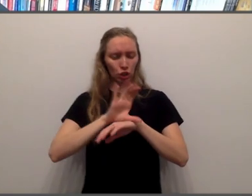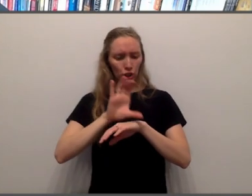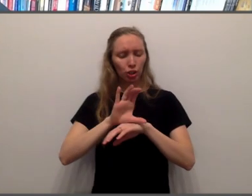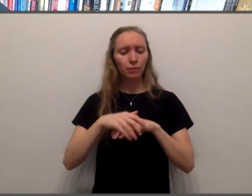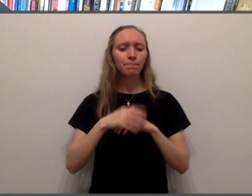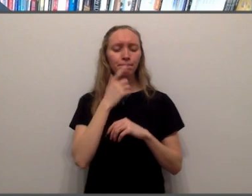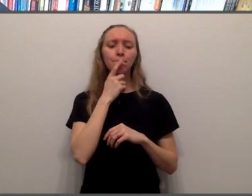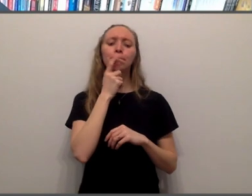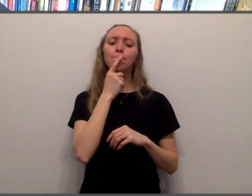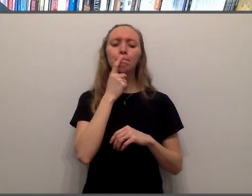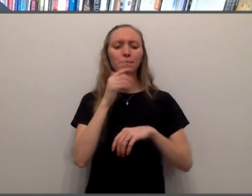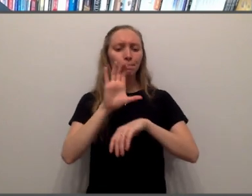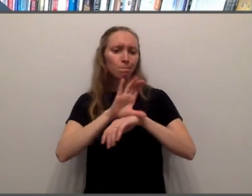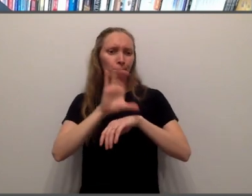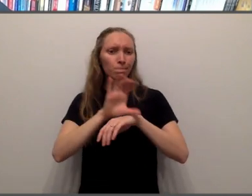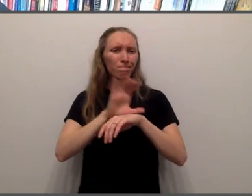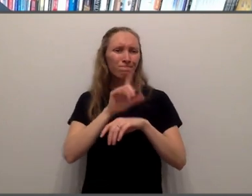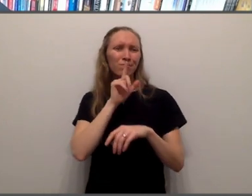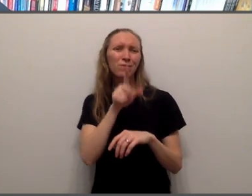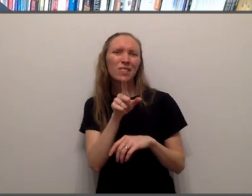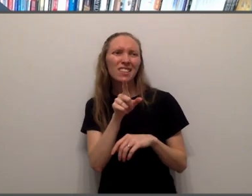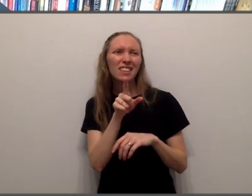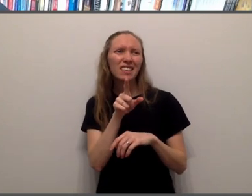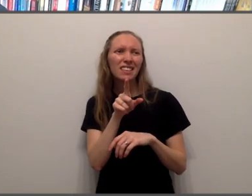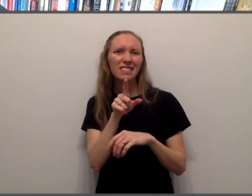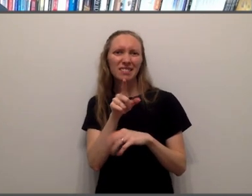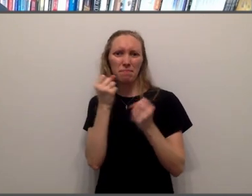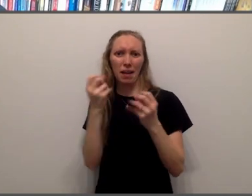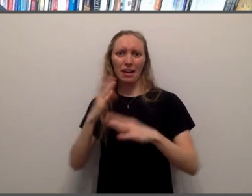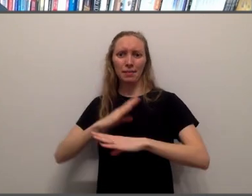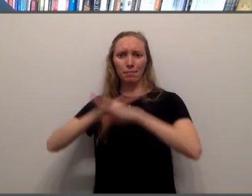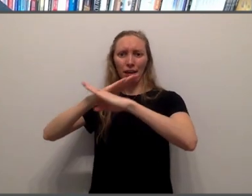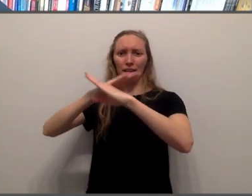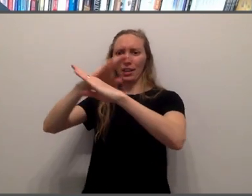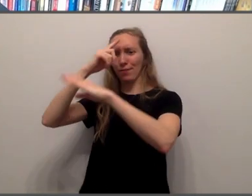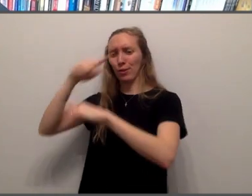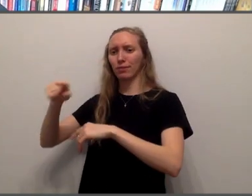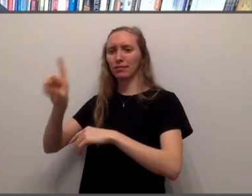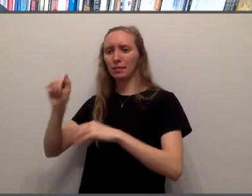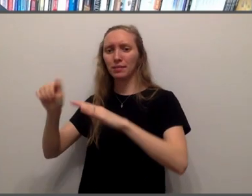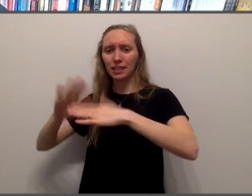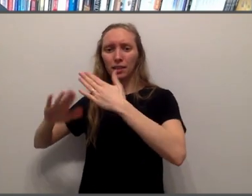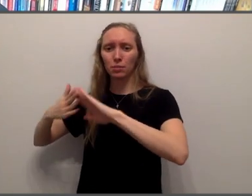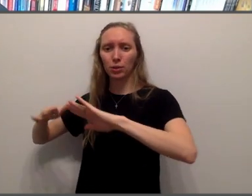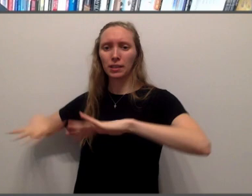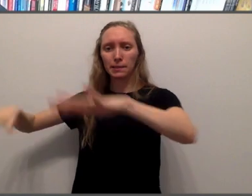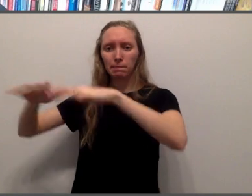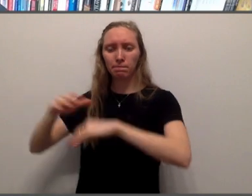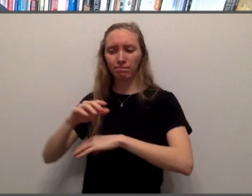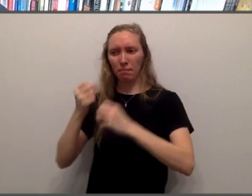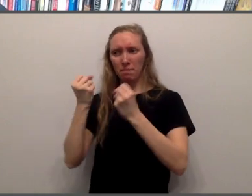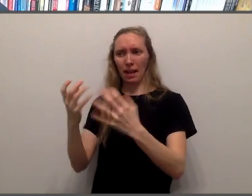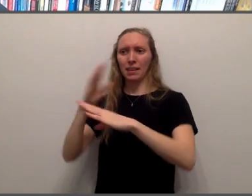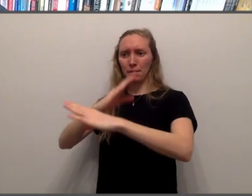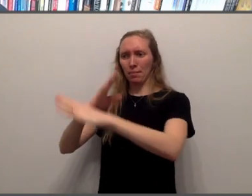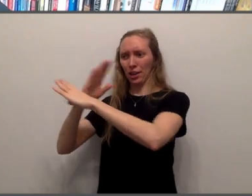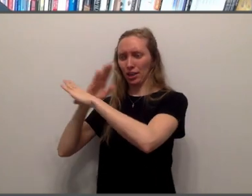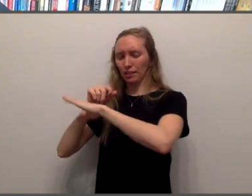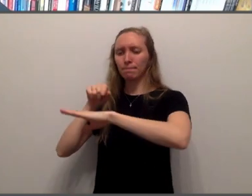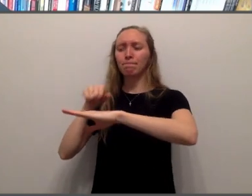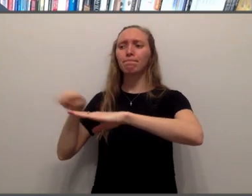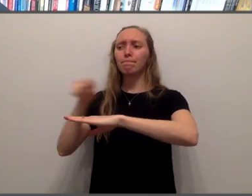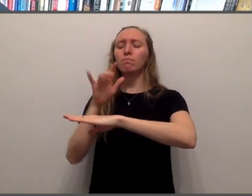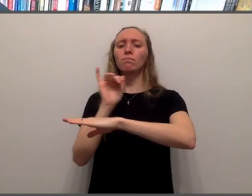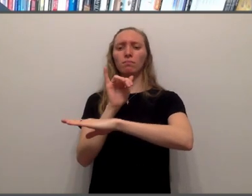is because perhaps we've started it wrong. You notice what he says? He says to invite the poor, the lame, the